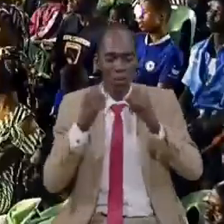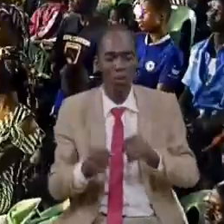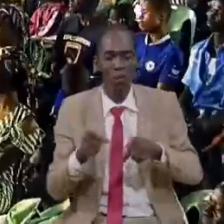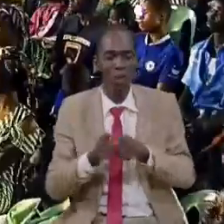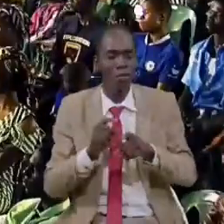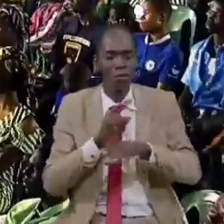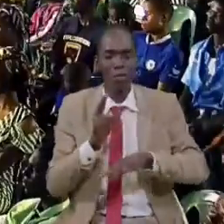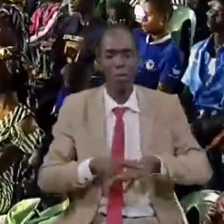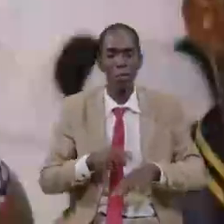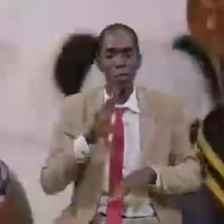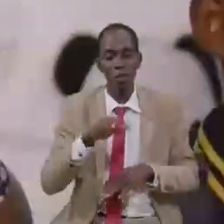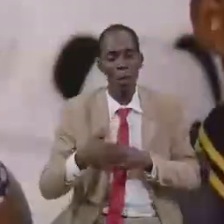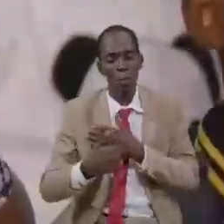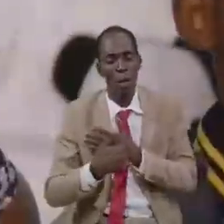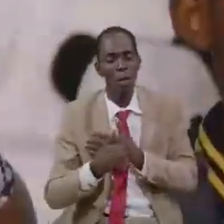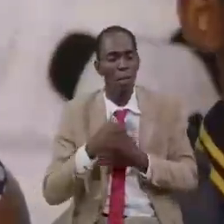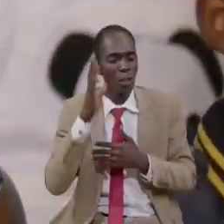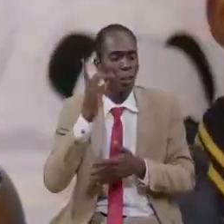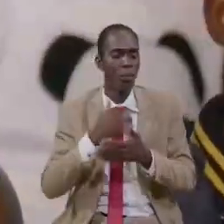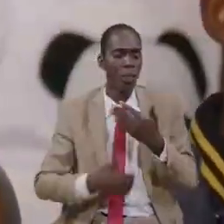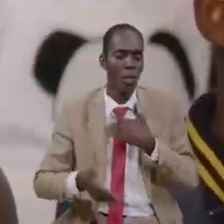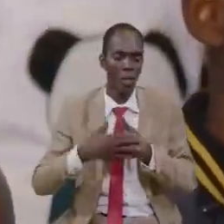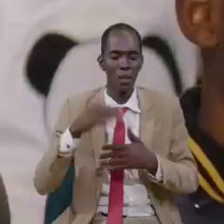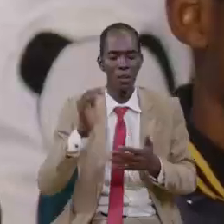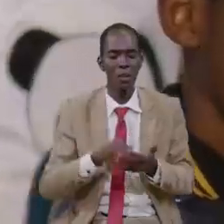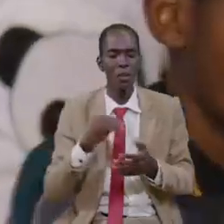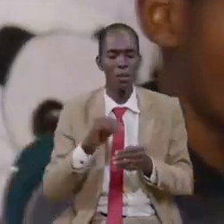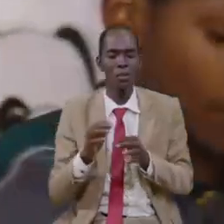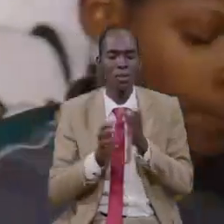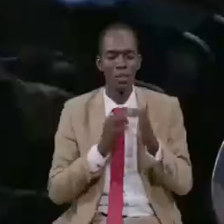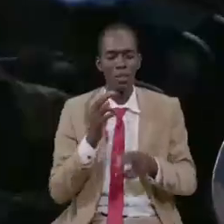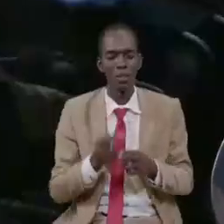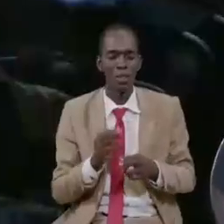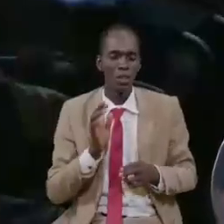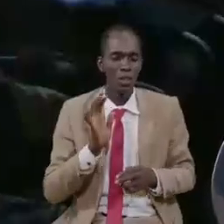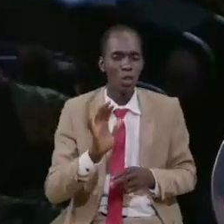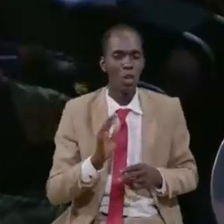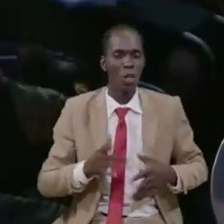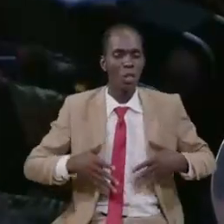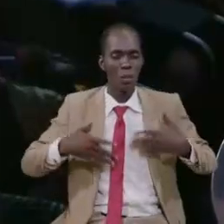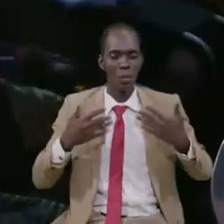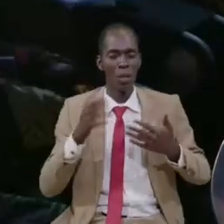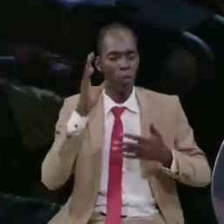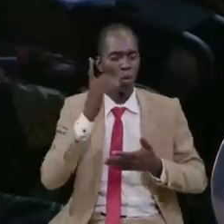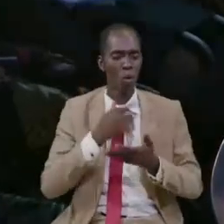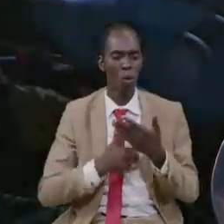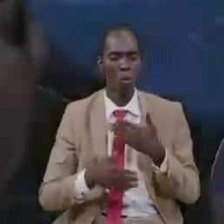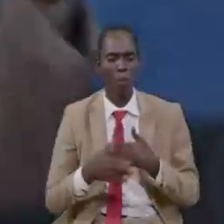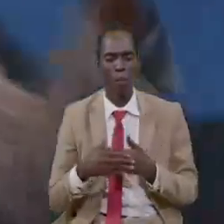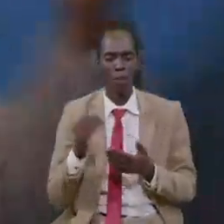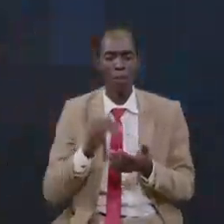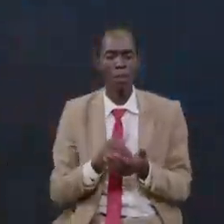back will come back again. Your life will come back again. The blessing of